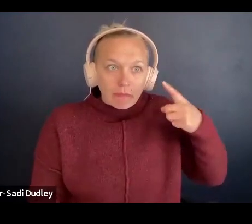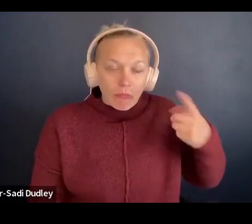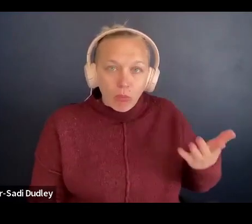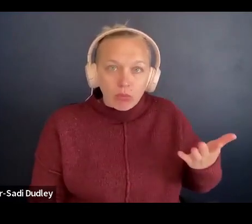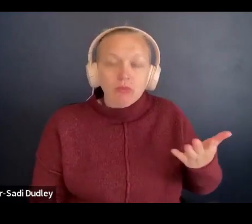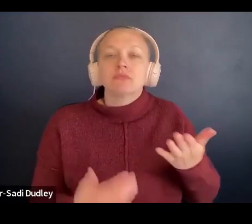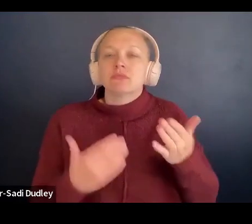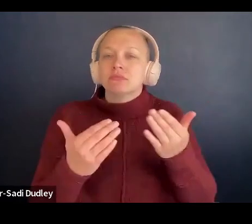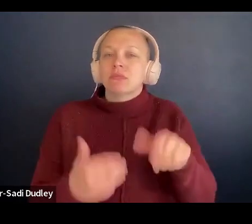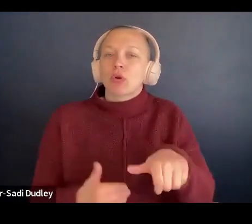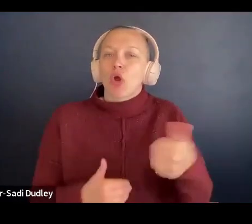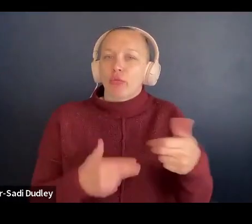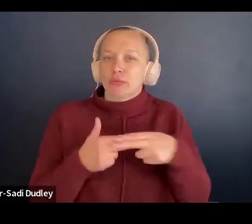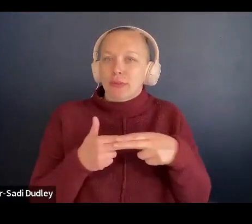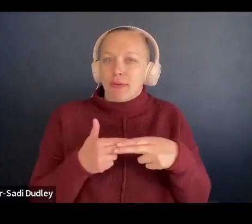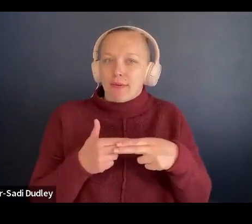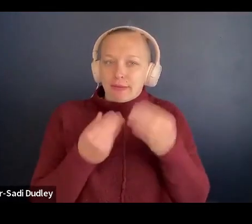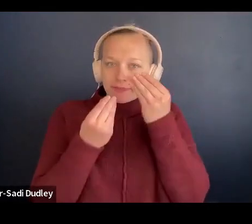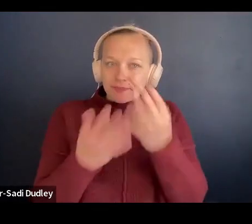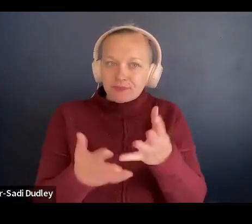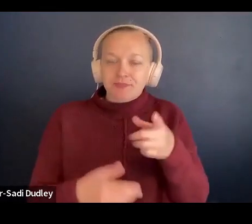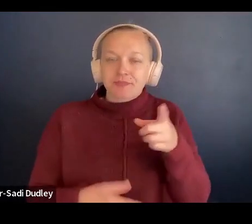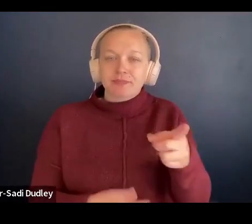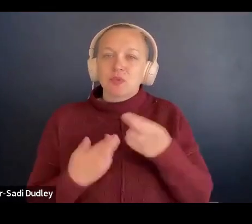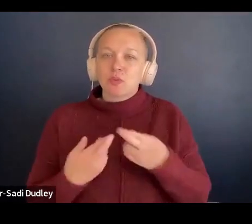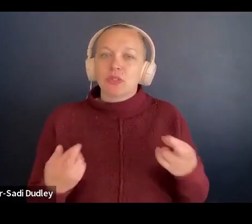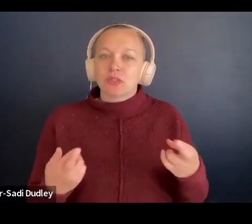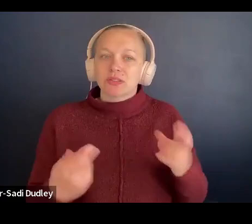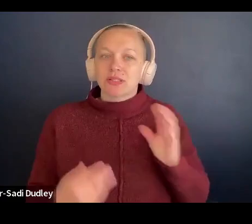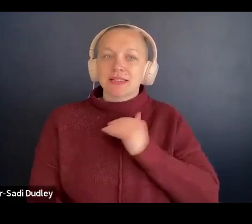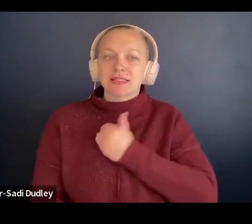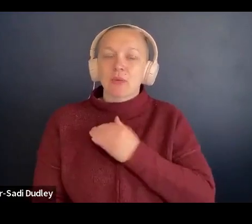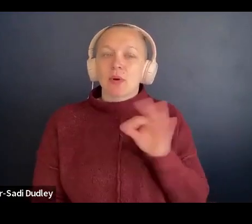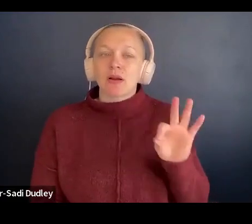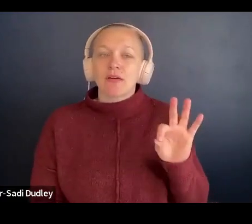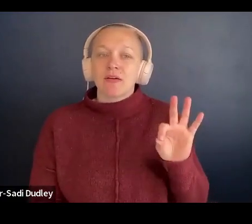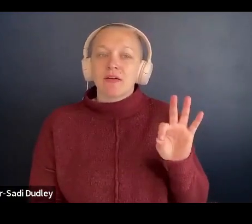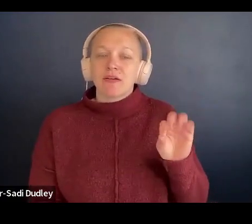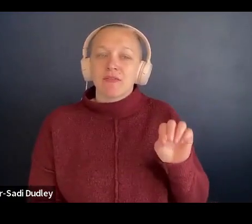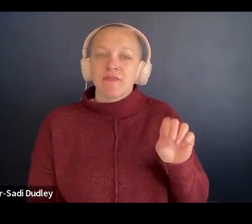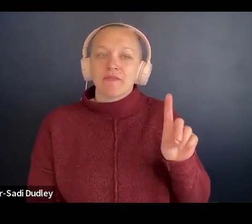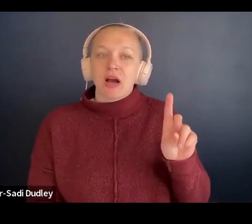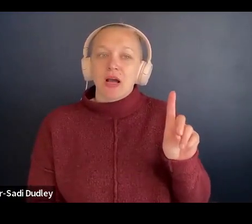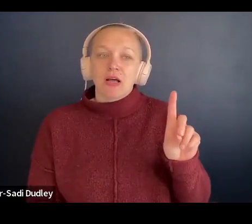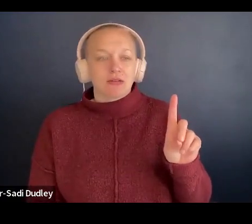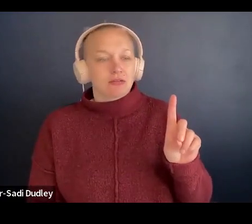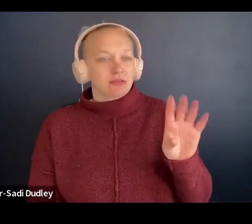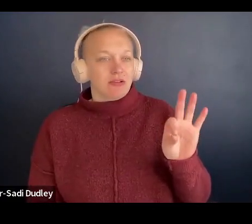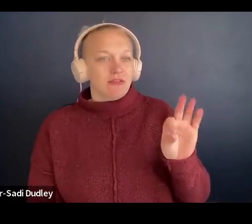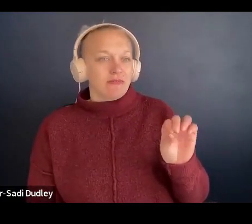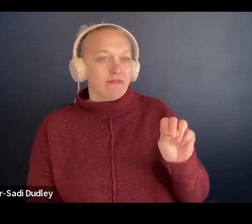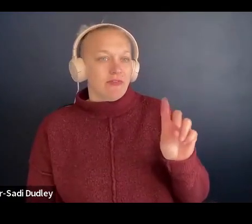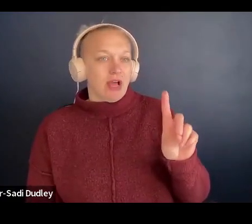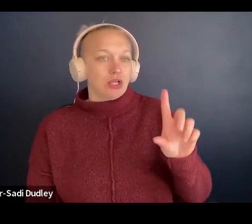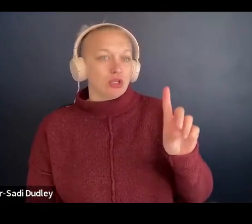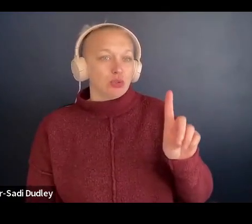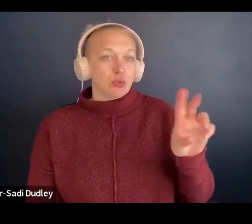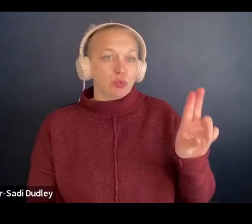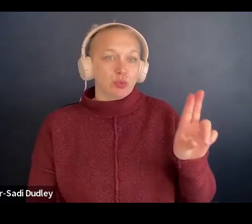resource, next slide, is the Fond du Lac Band of Lake Superior of Chippewa. And so they